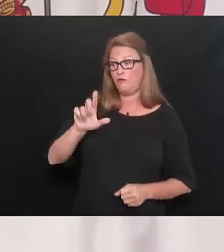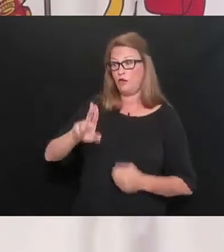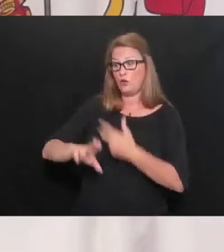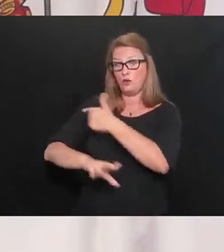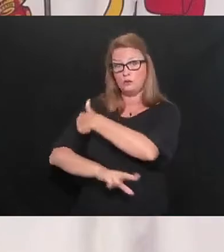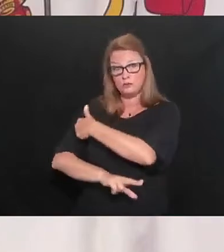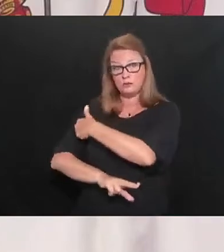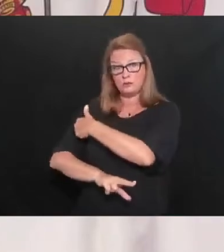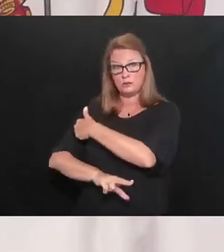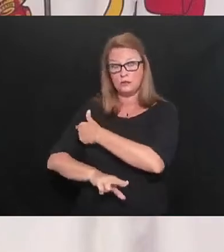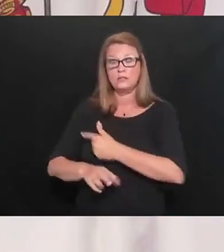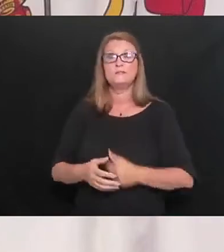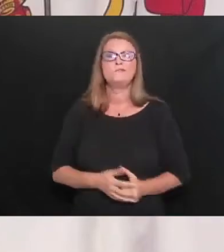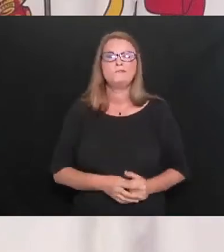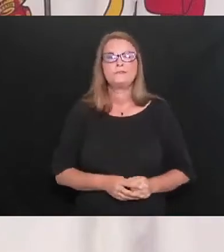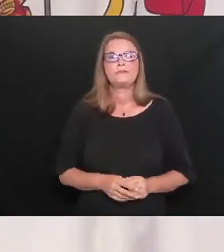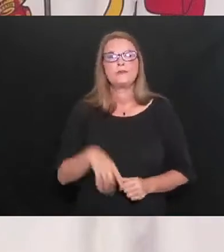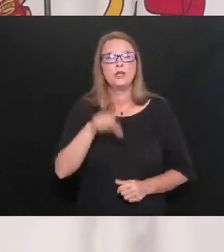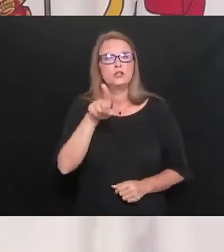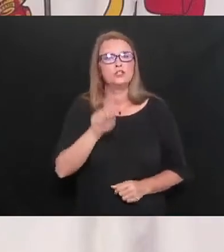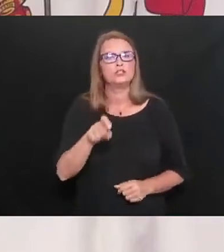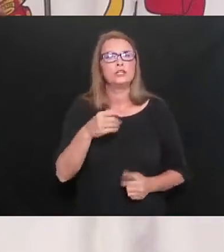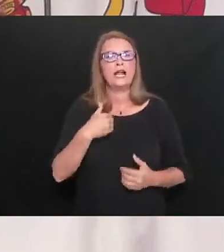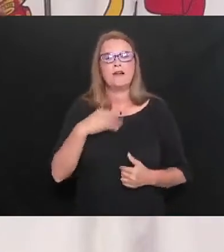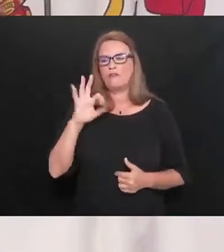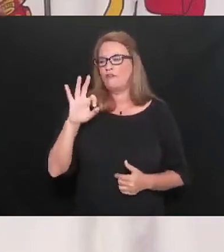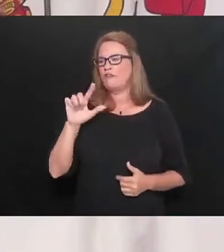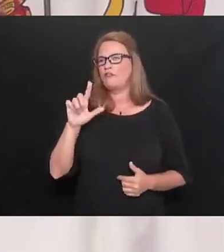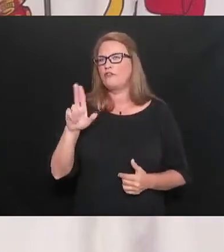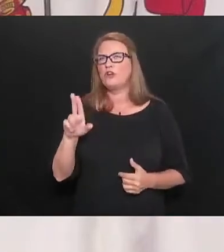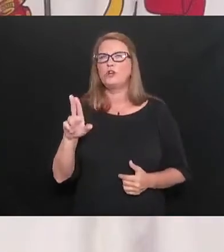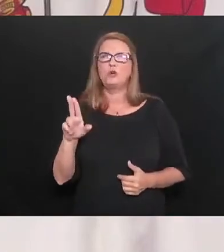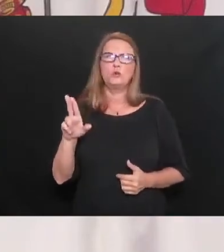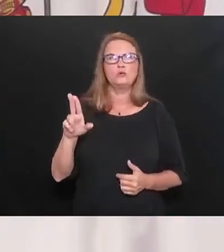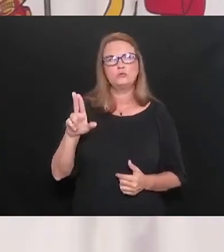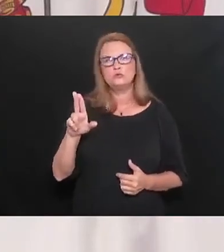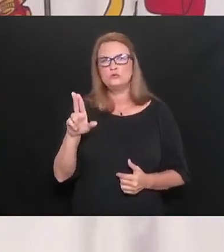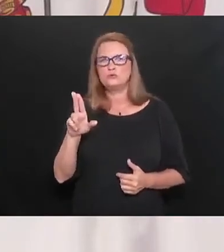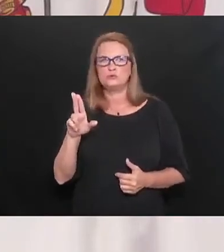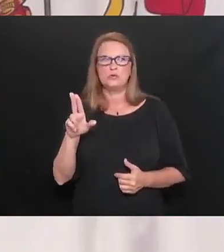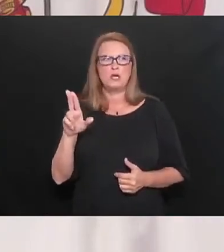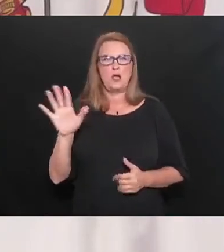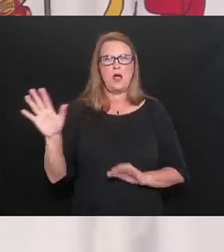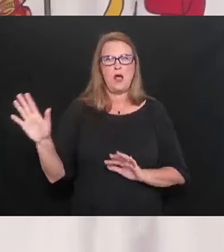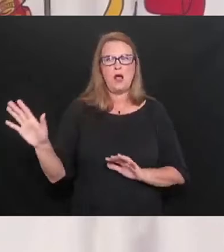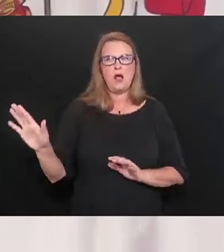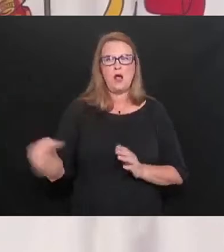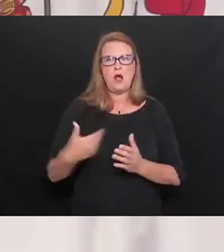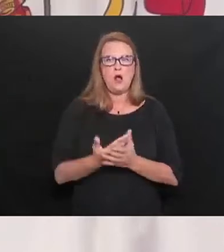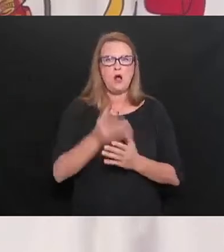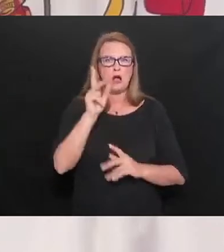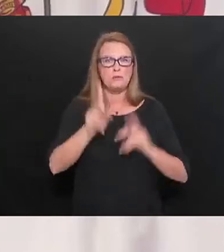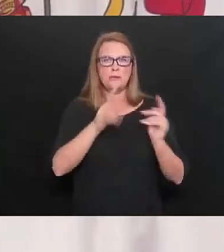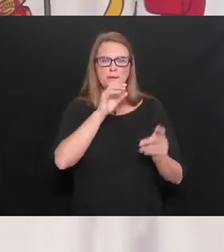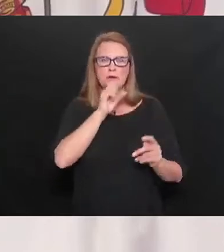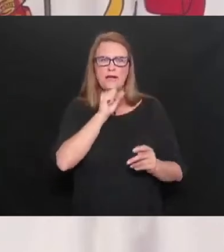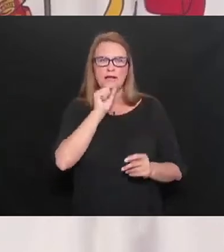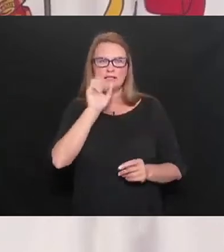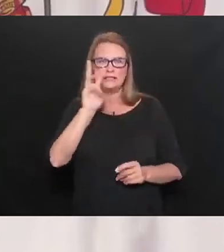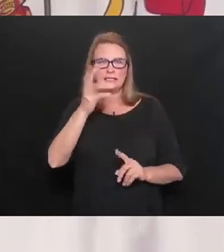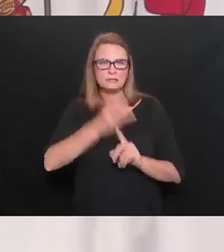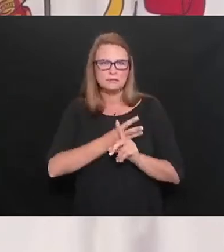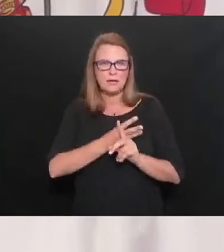whatever you do, you should absolutely be looking at taking that flu vaccine. I think that all folks that are 6 months and older are